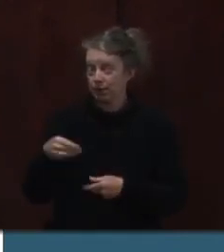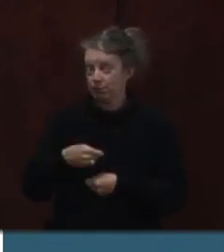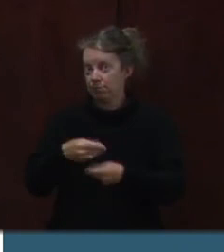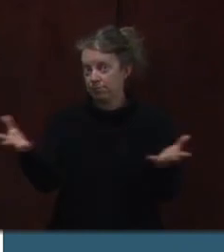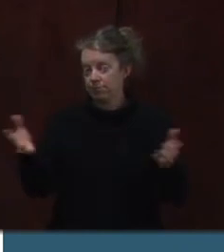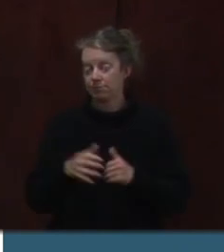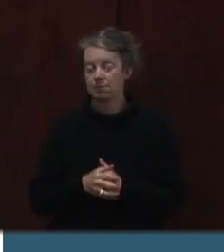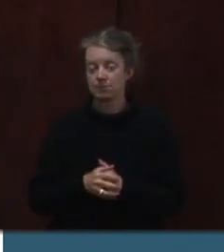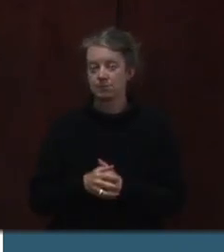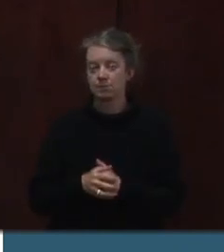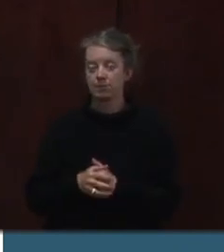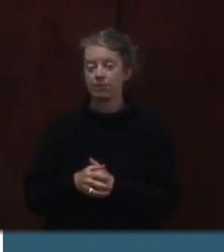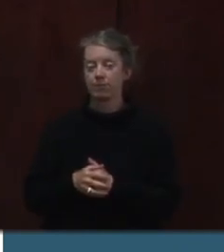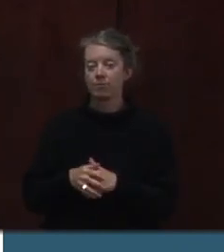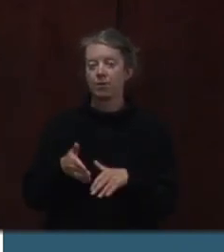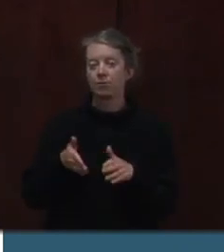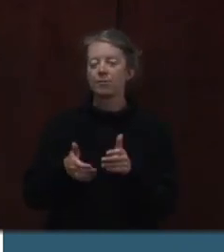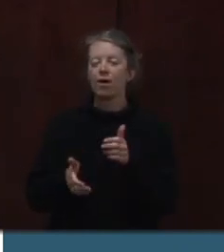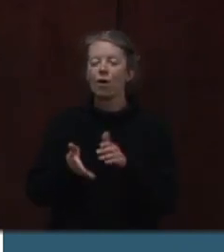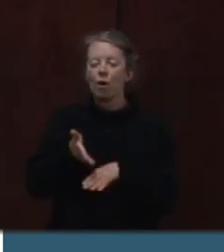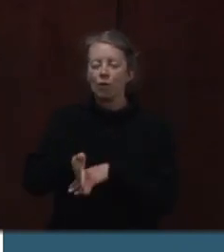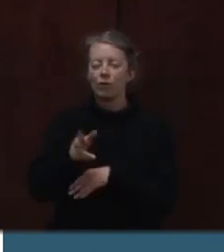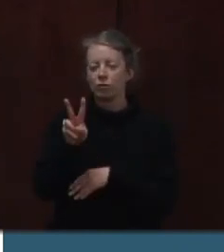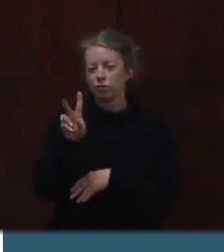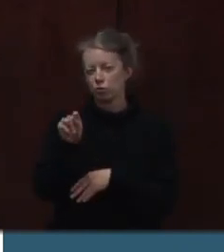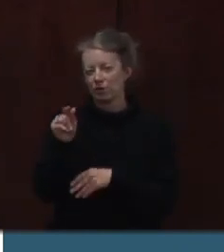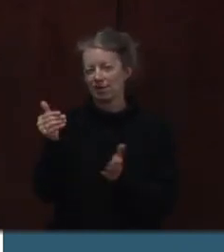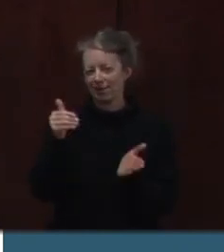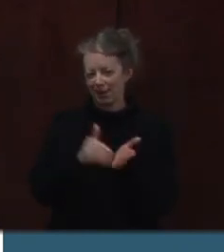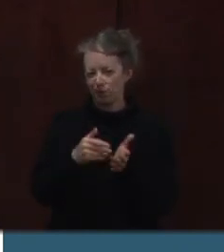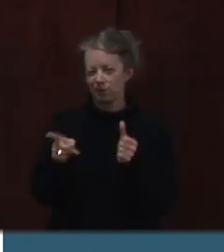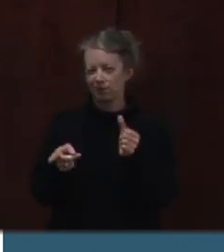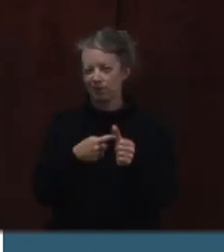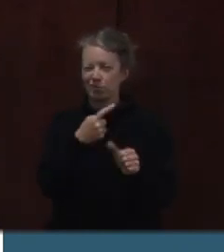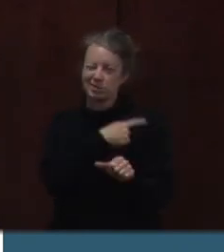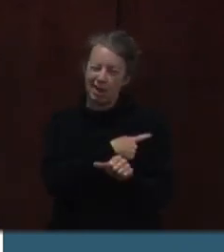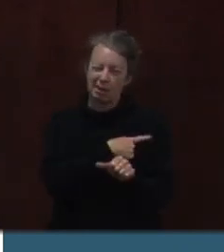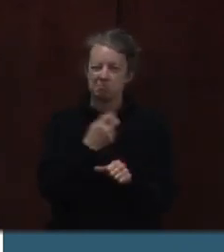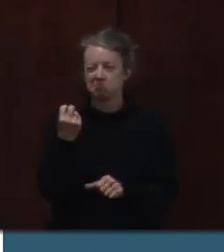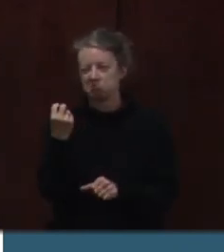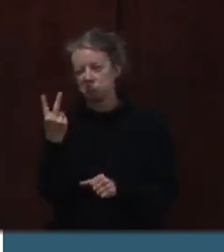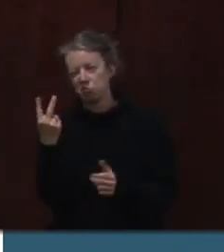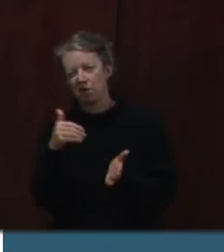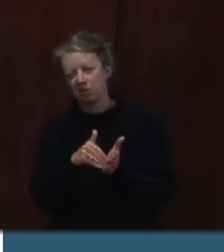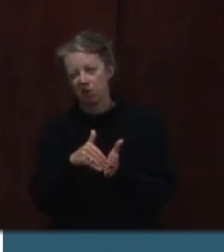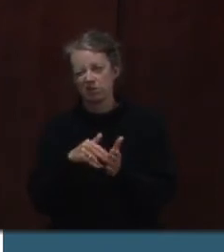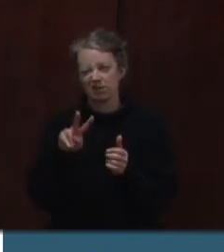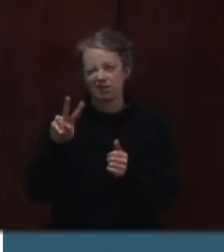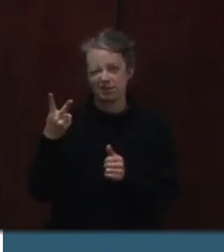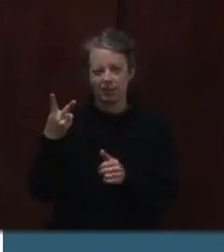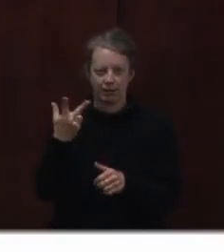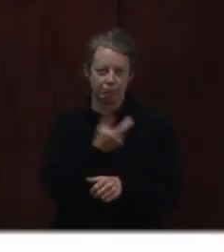over 20,000 of those are first doses, with almost 12,000 being second doses.